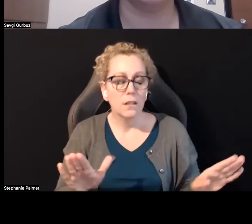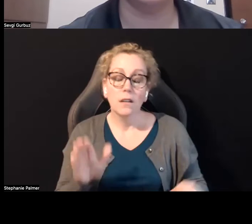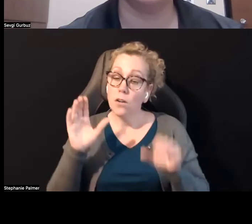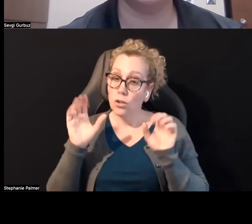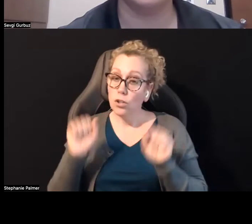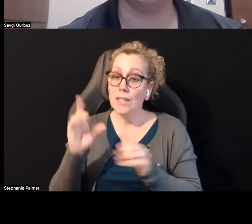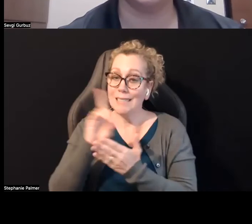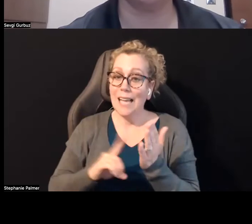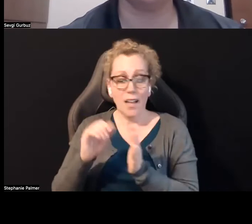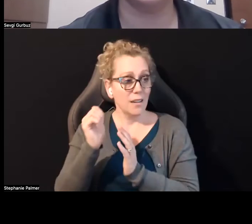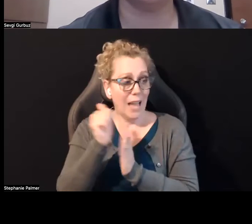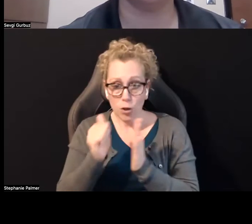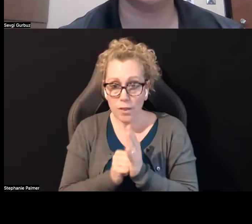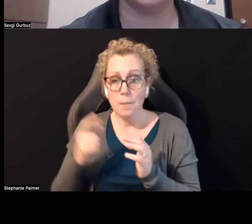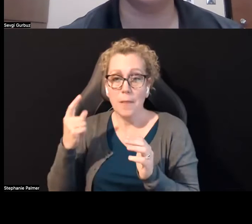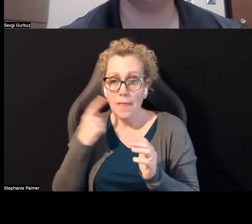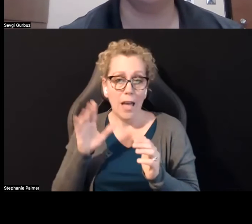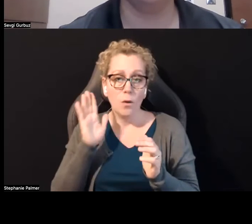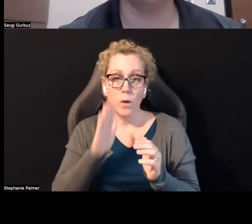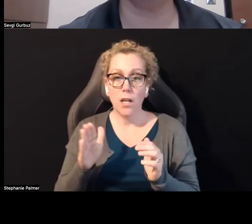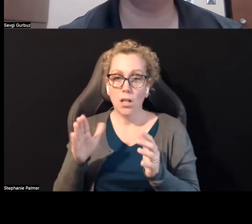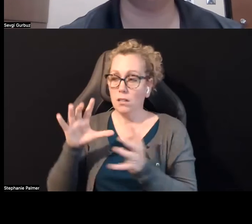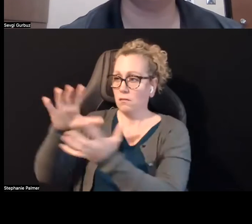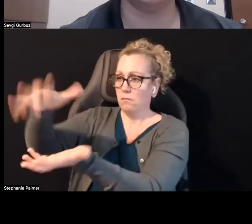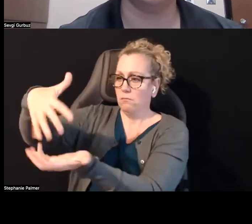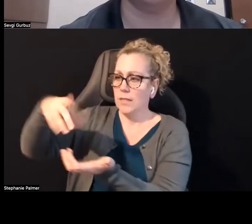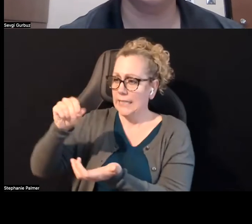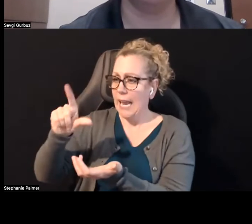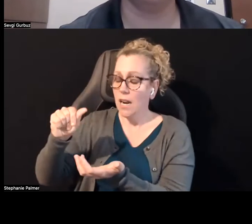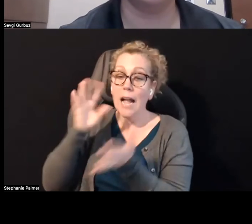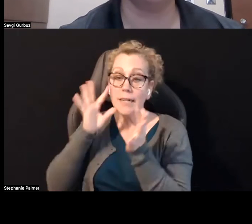that takes the data and just tries to decide whether or not the